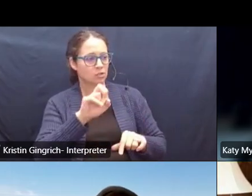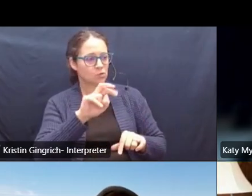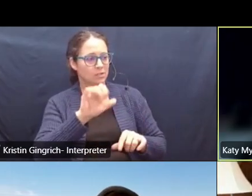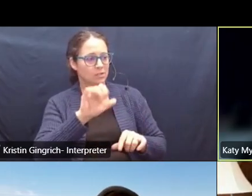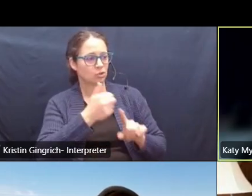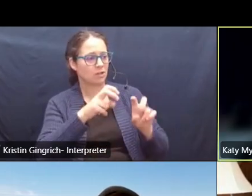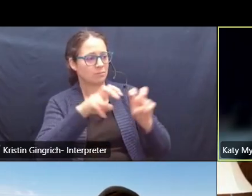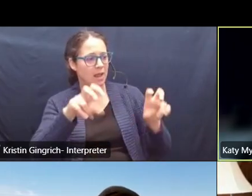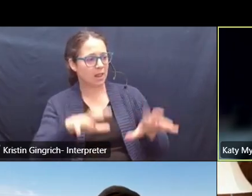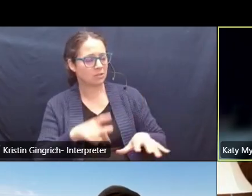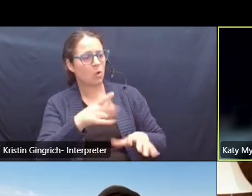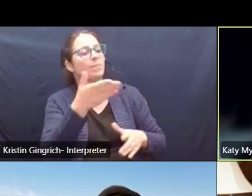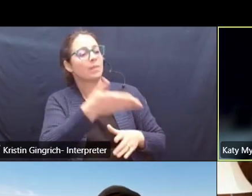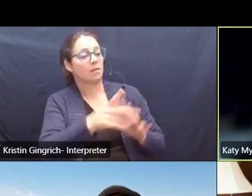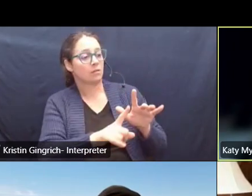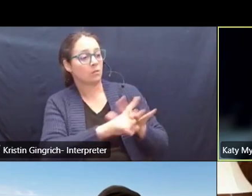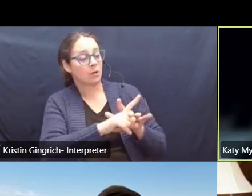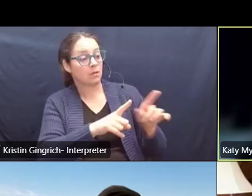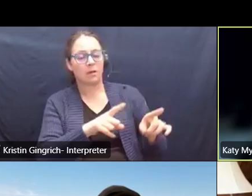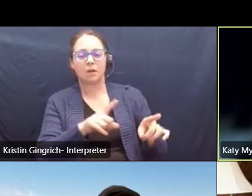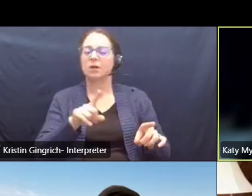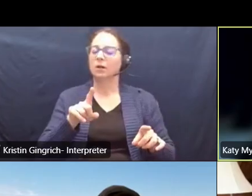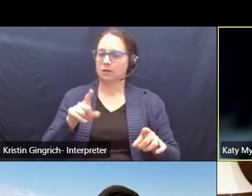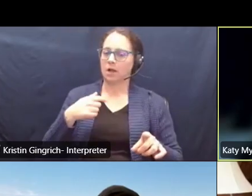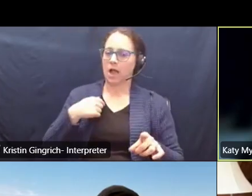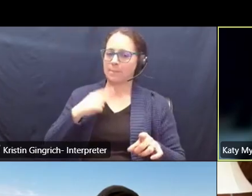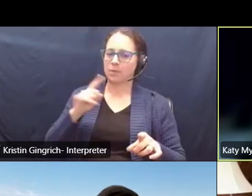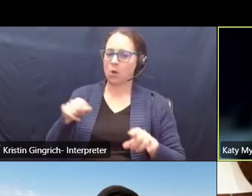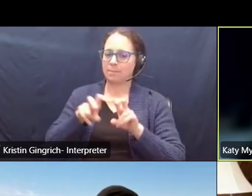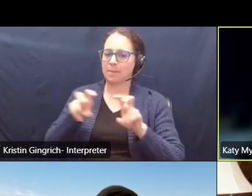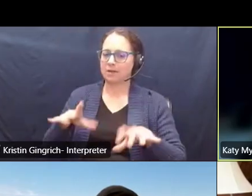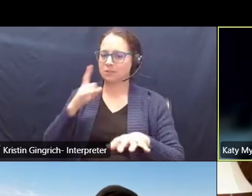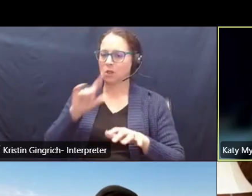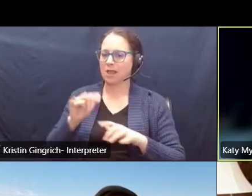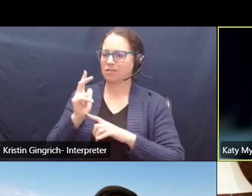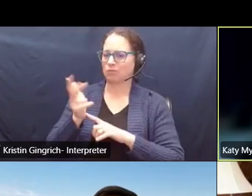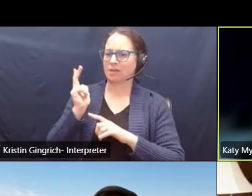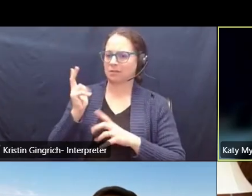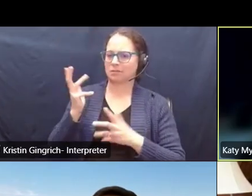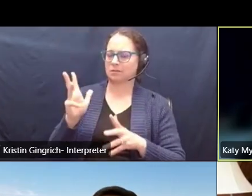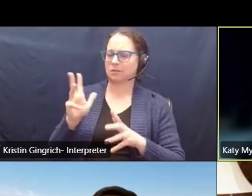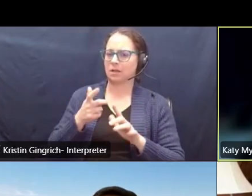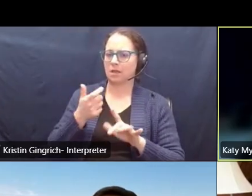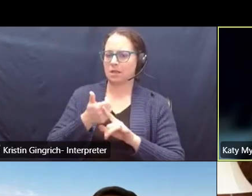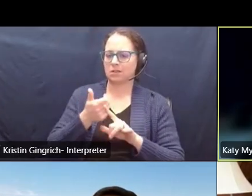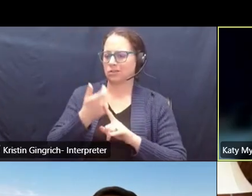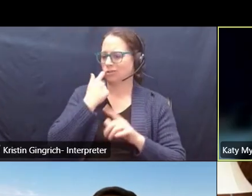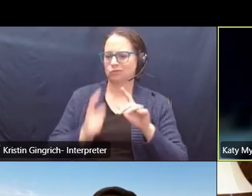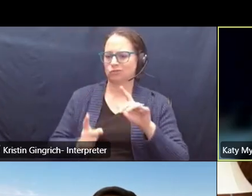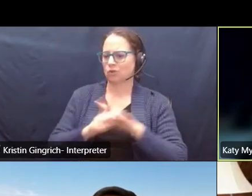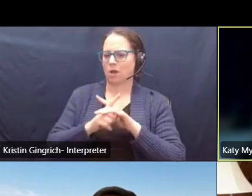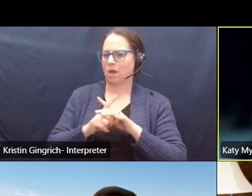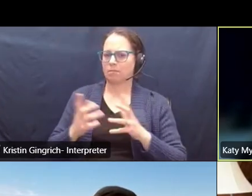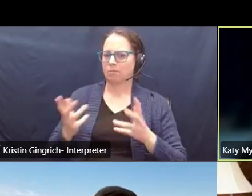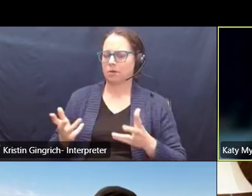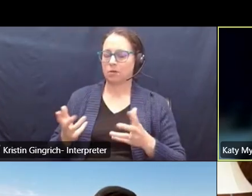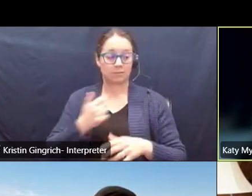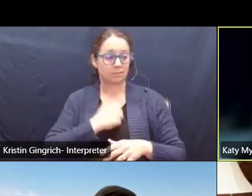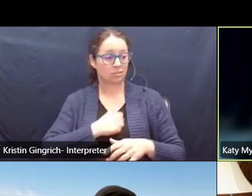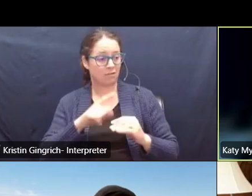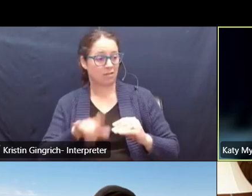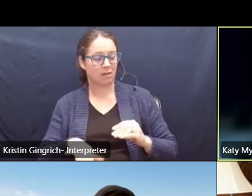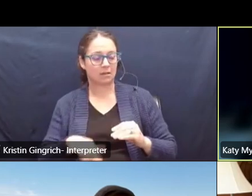panelist. Oh, there you are. Well, I'm only a panelist for like 3 seconds. It just came on. Oh, sorry about that.